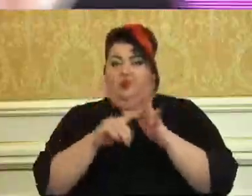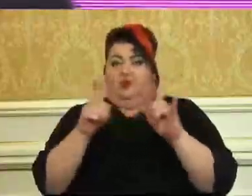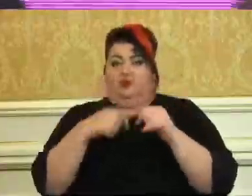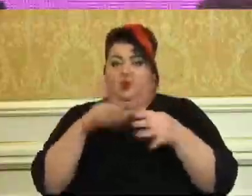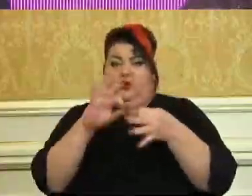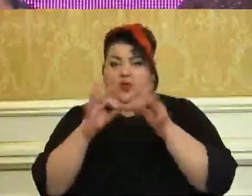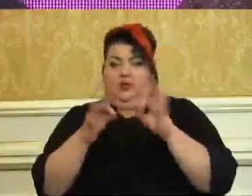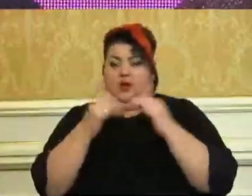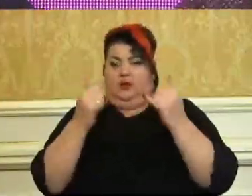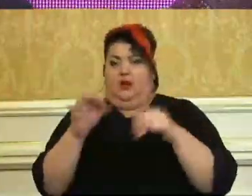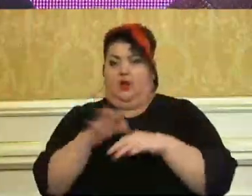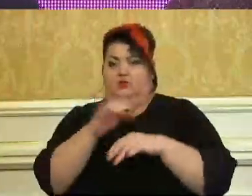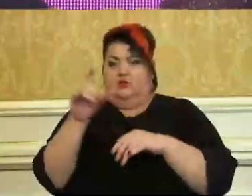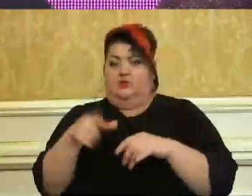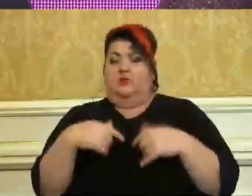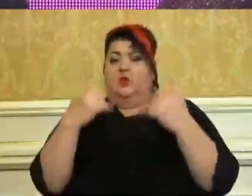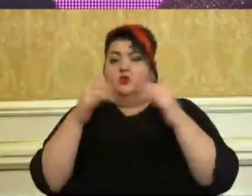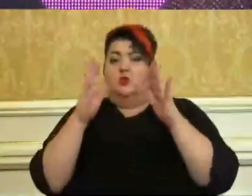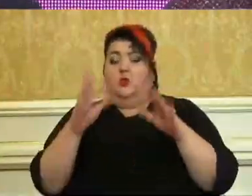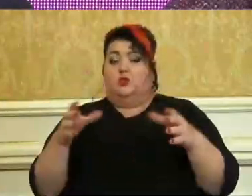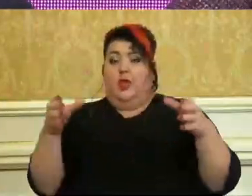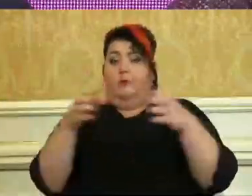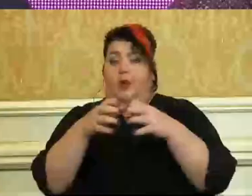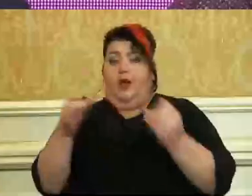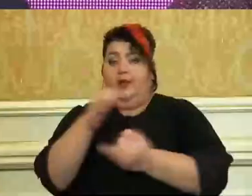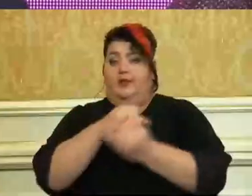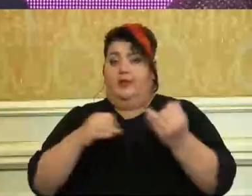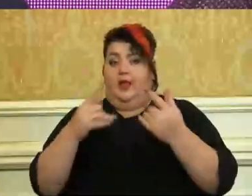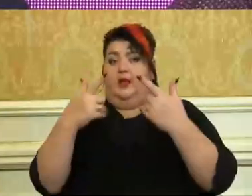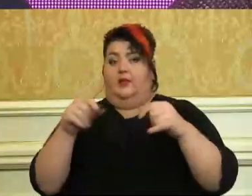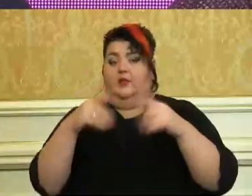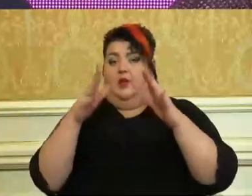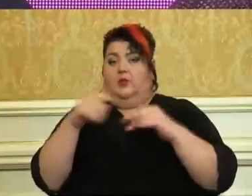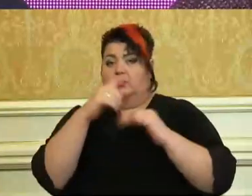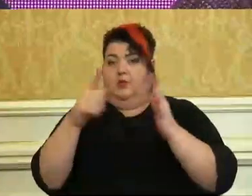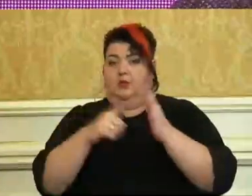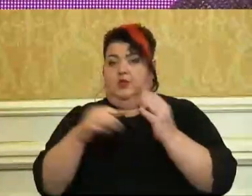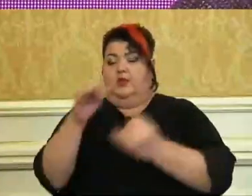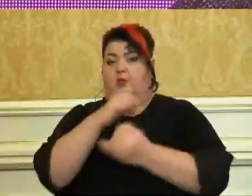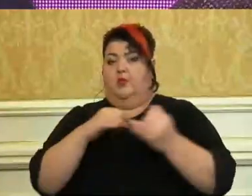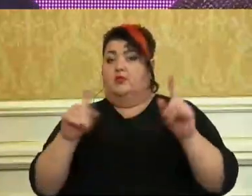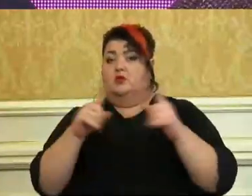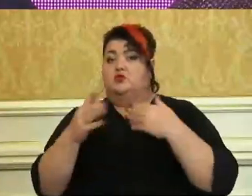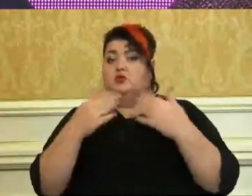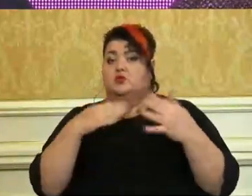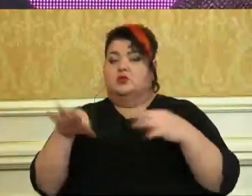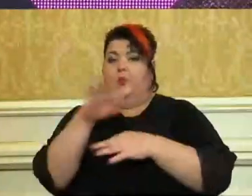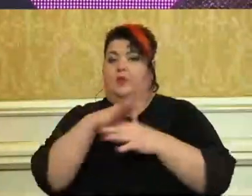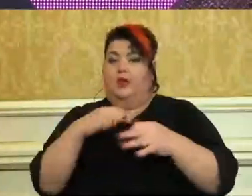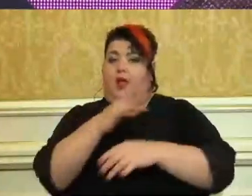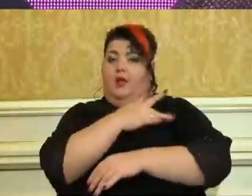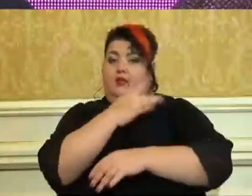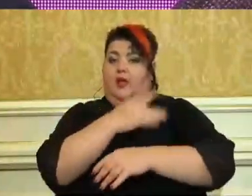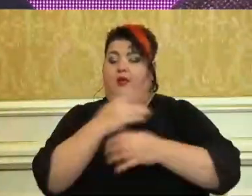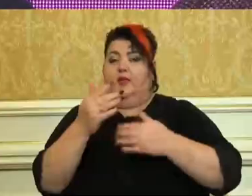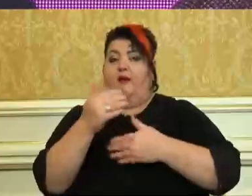the so-called specific the panel which